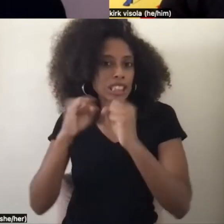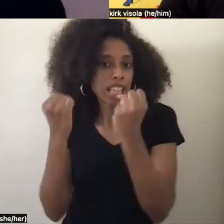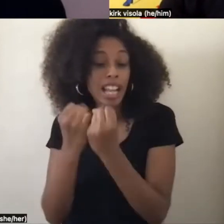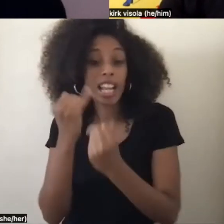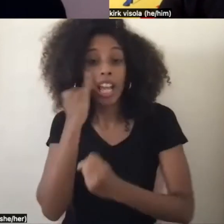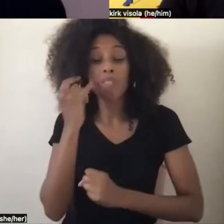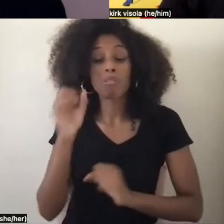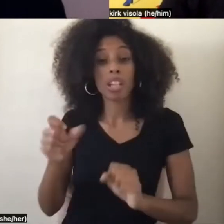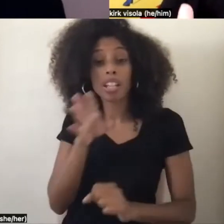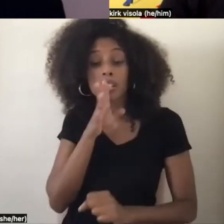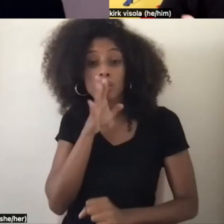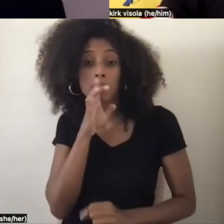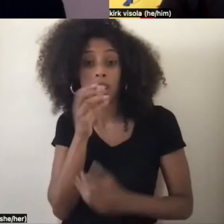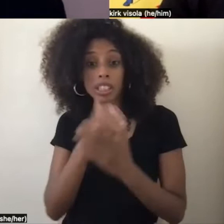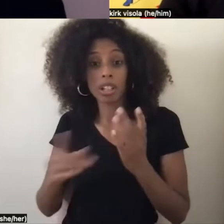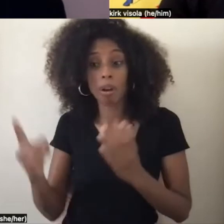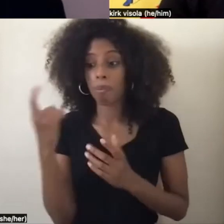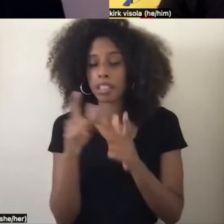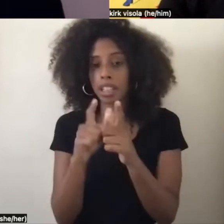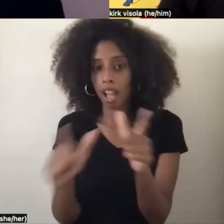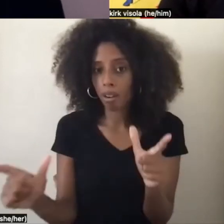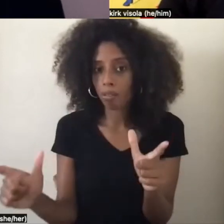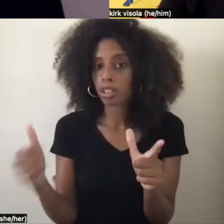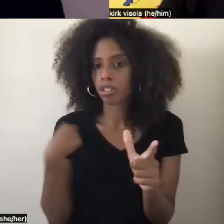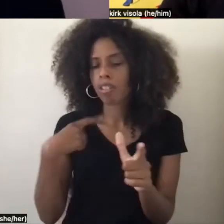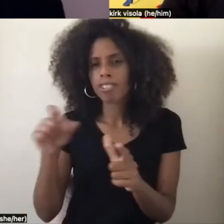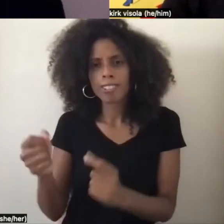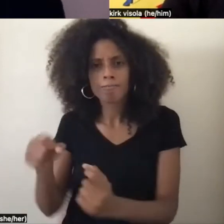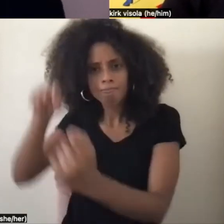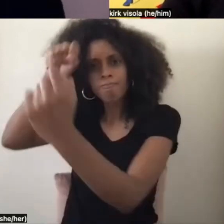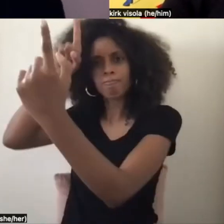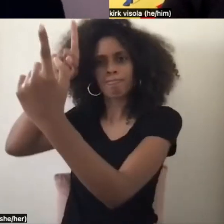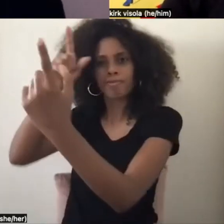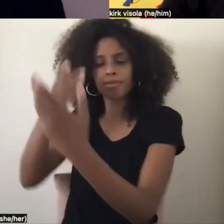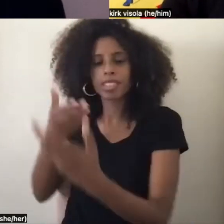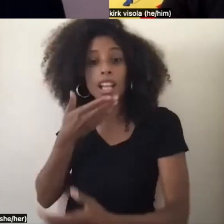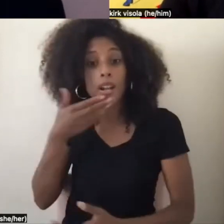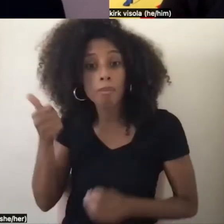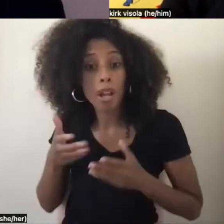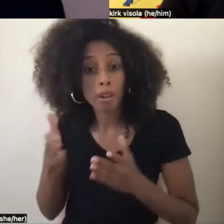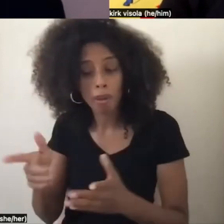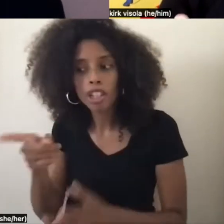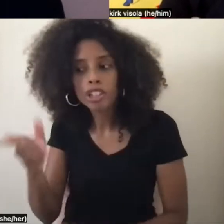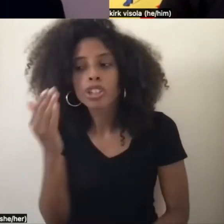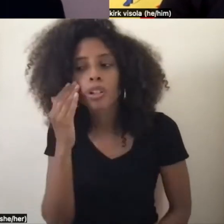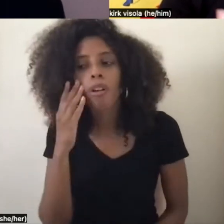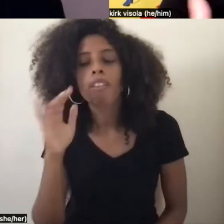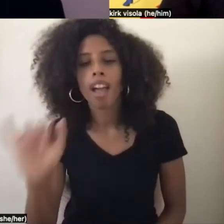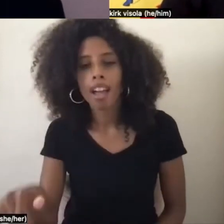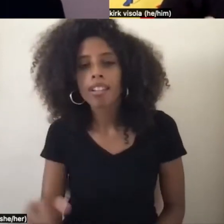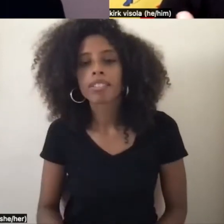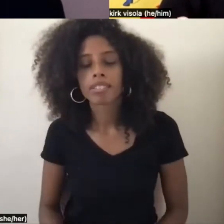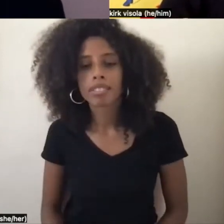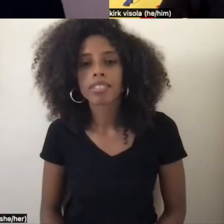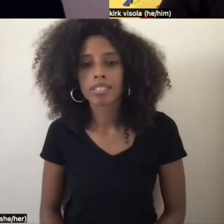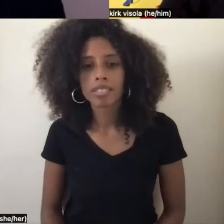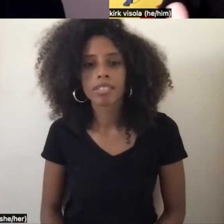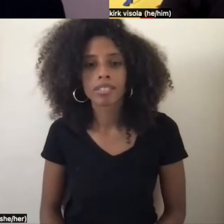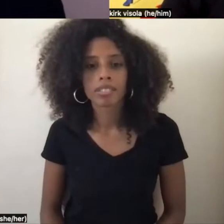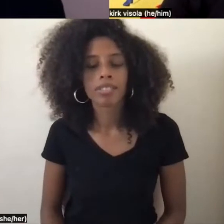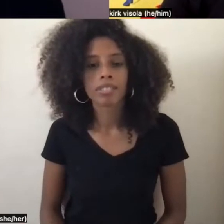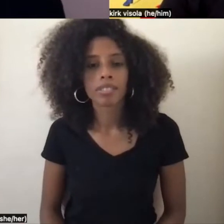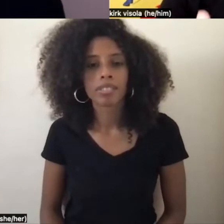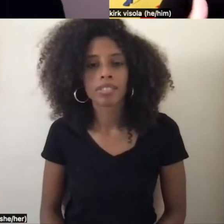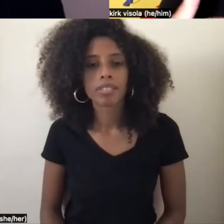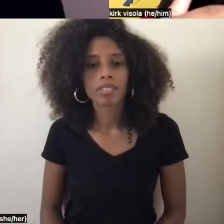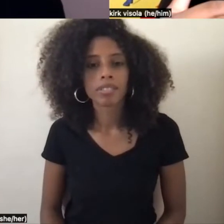someone's language, you can usually get through to them in a better way. And she knew that. And so that's also thing helped, I